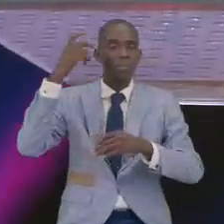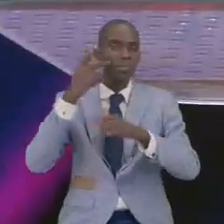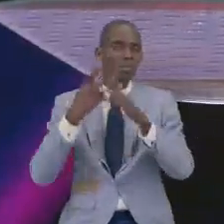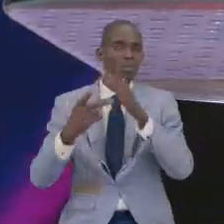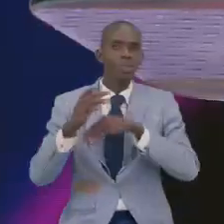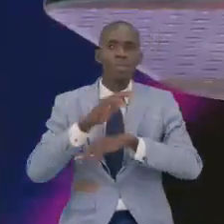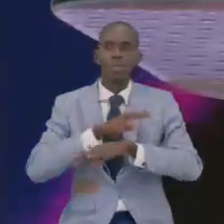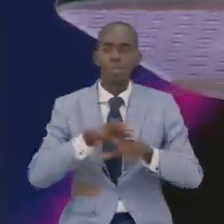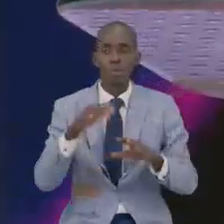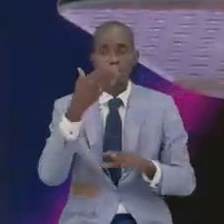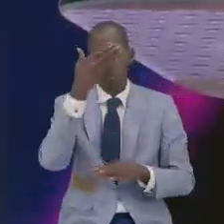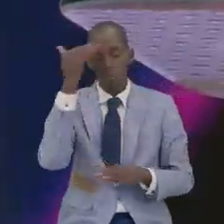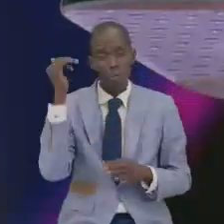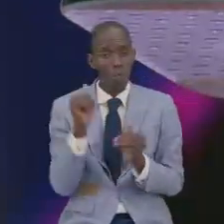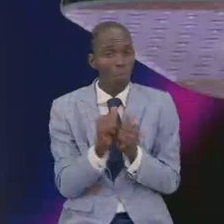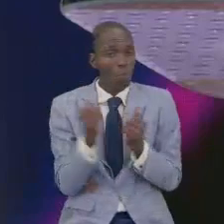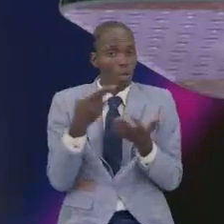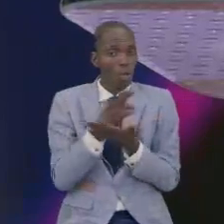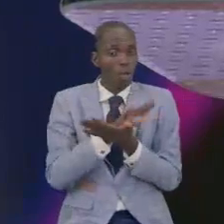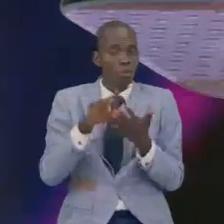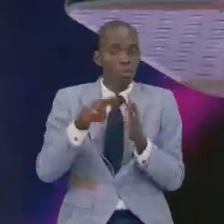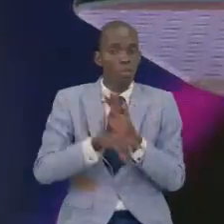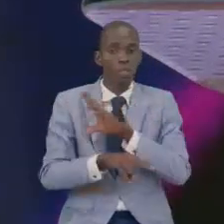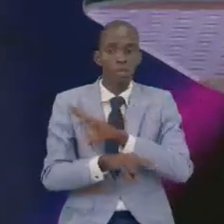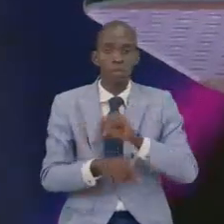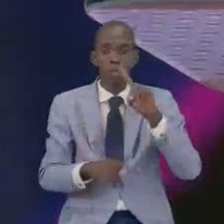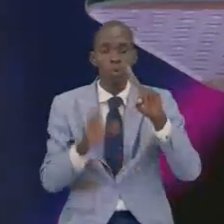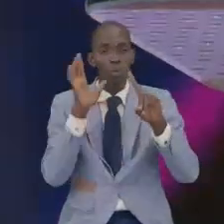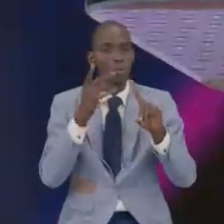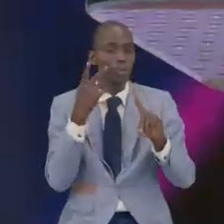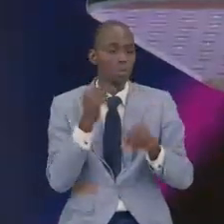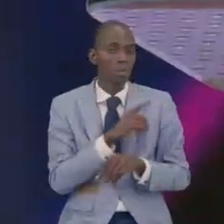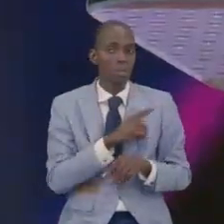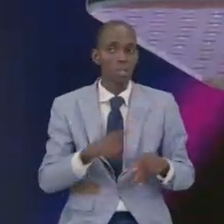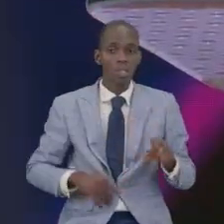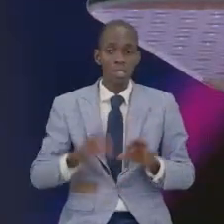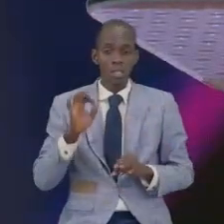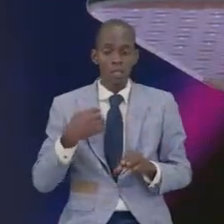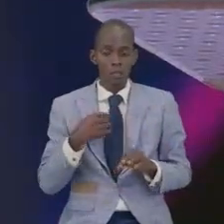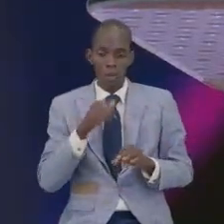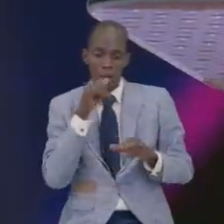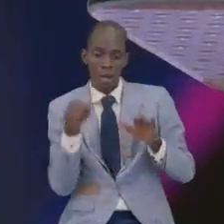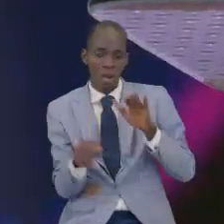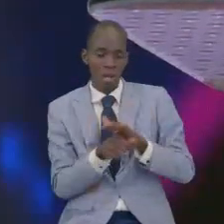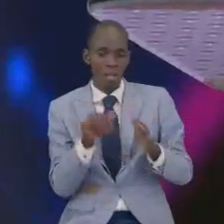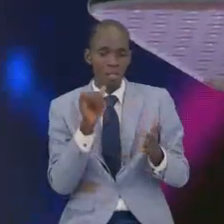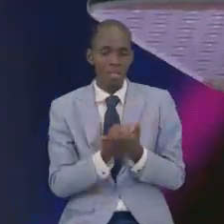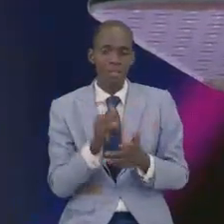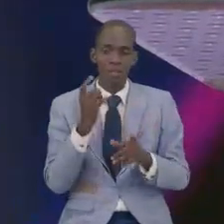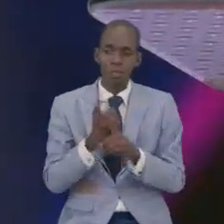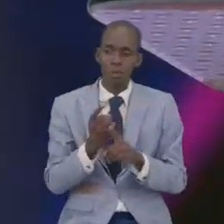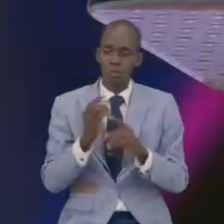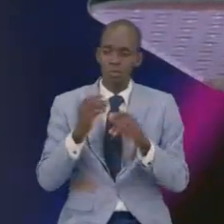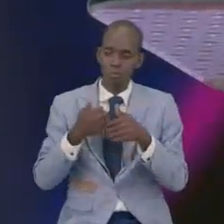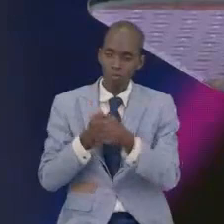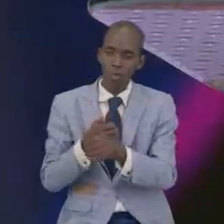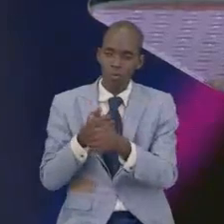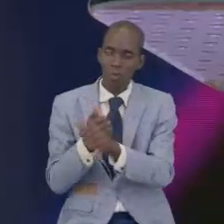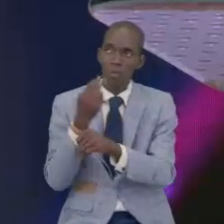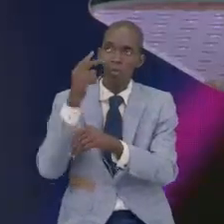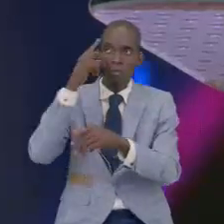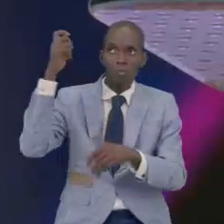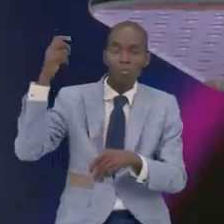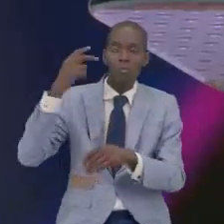forget, without holiness no man shall see the Lord. If we cover that up and then we're following after visions and dreams